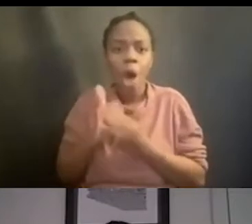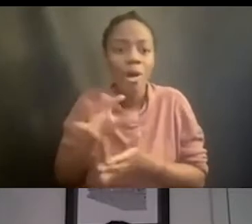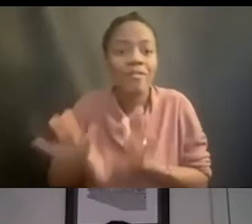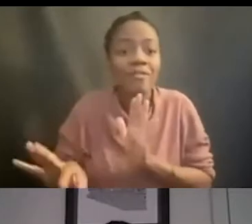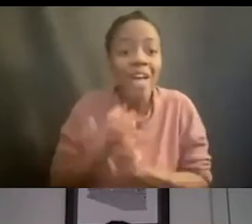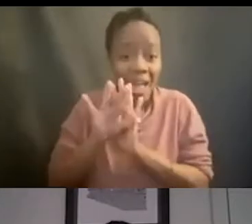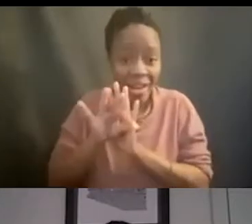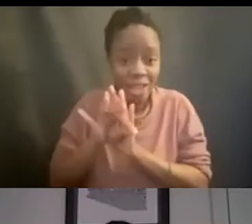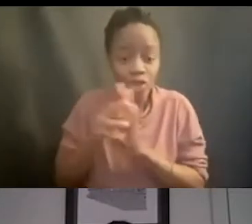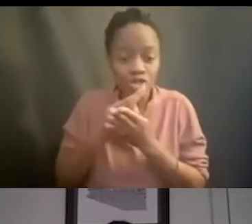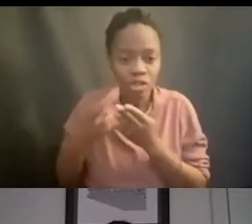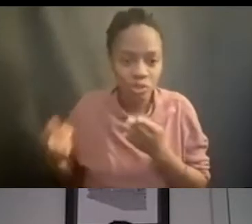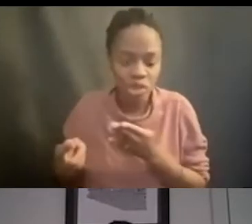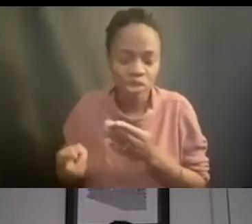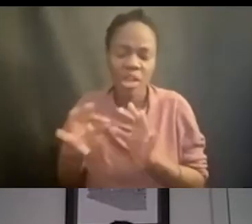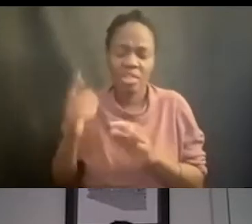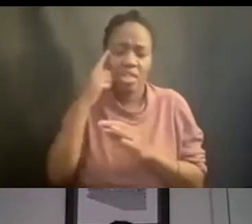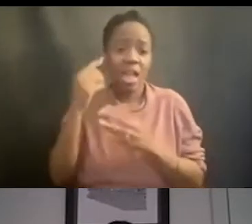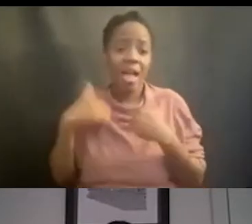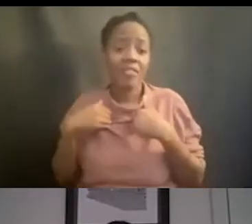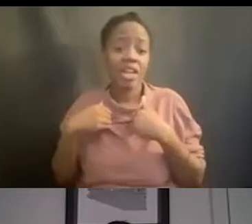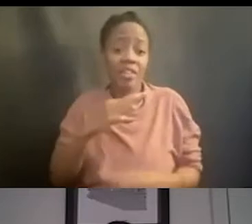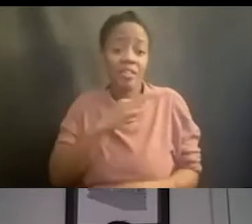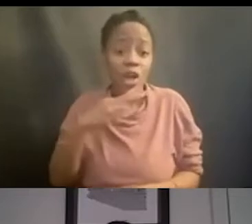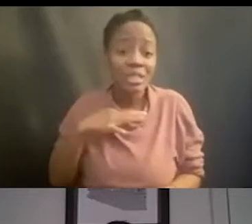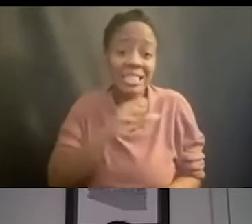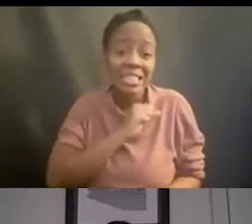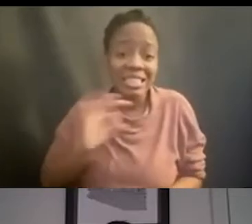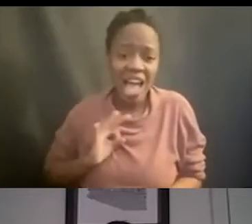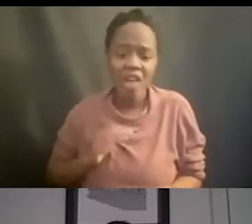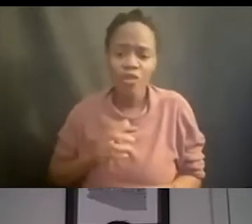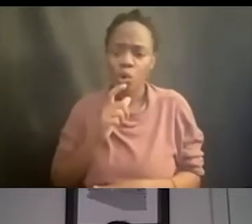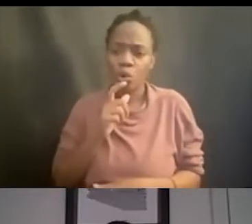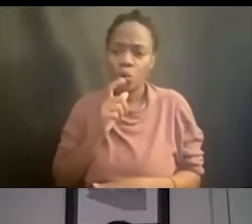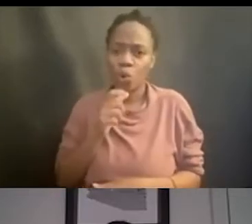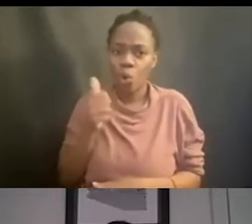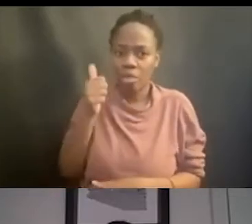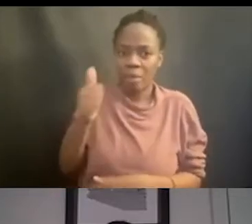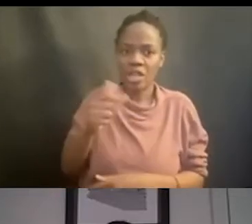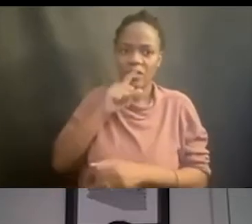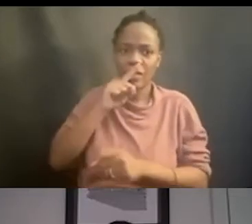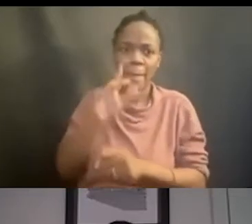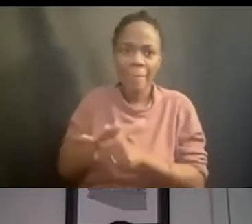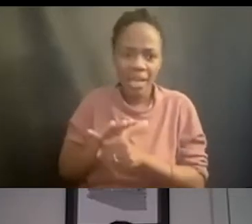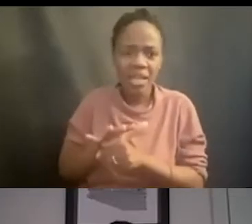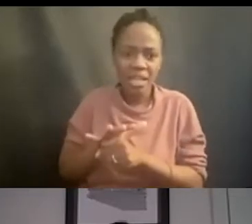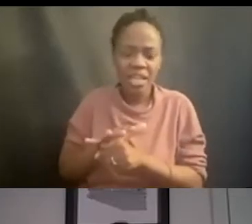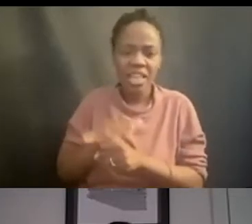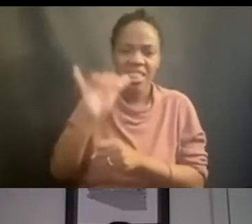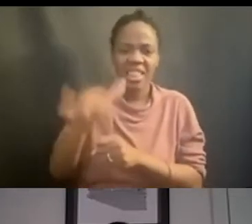faculty, staff, folks on campus that are committed in that way is so important. And one of the things I think that distinguishes CSUN,